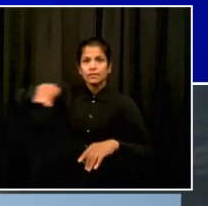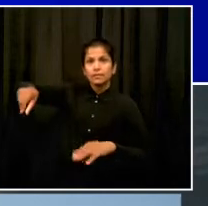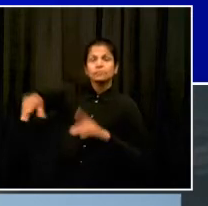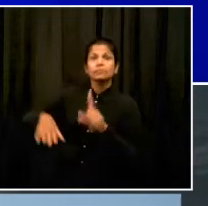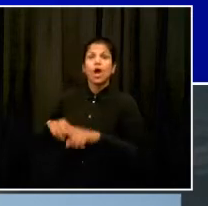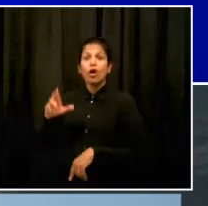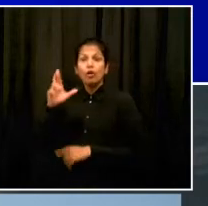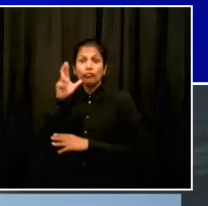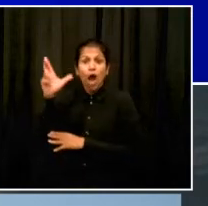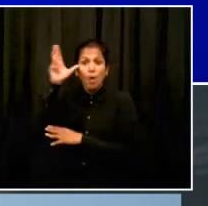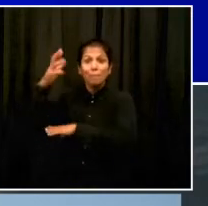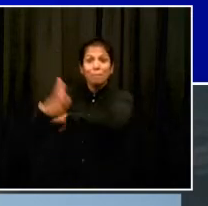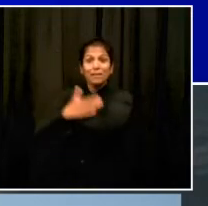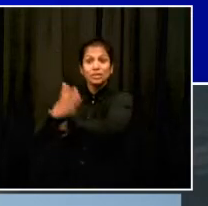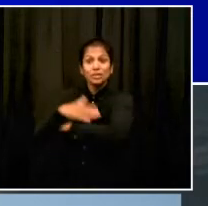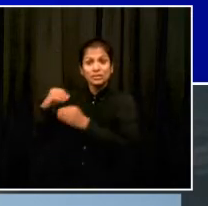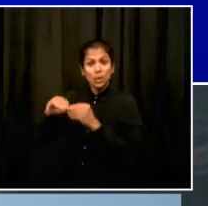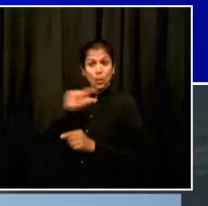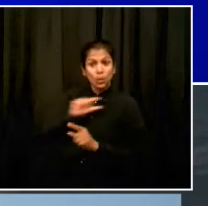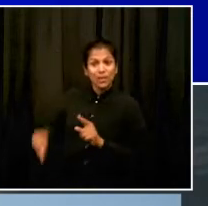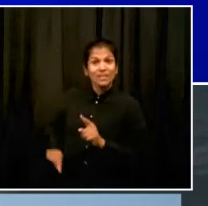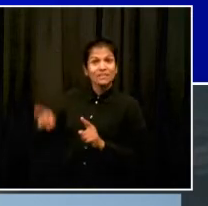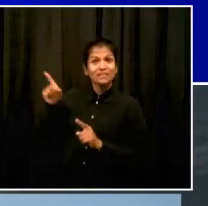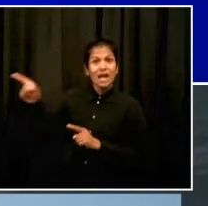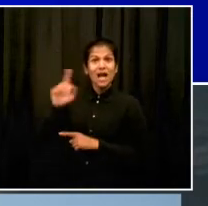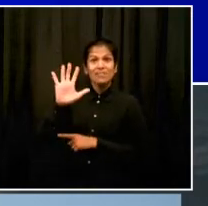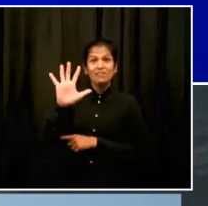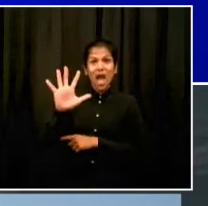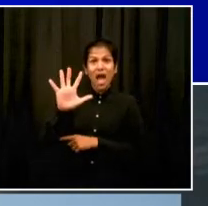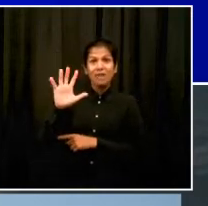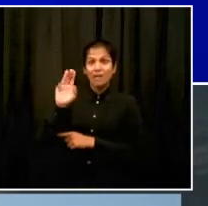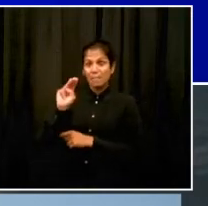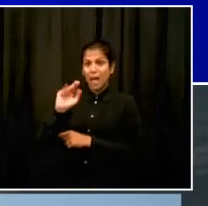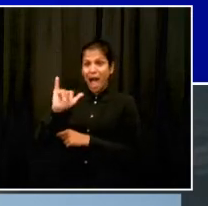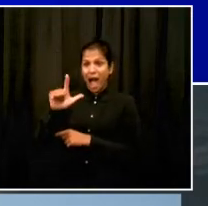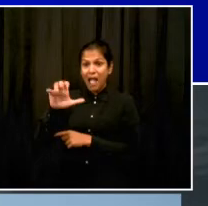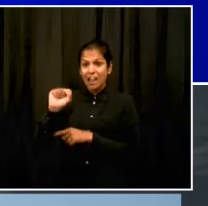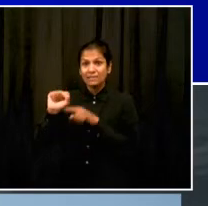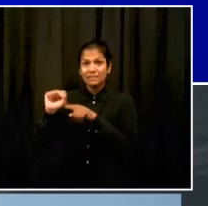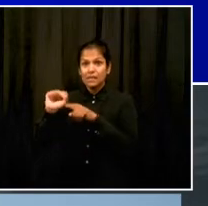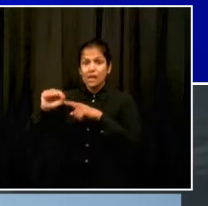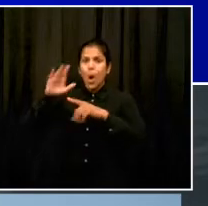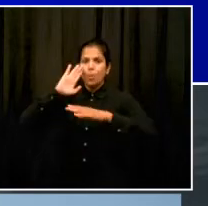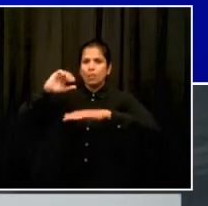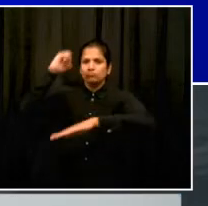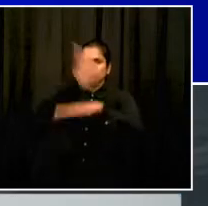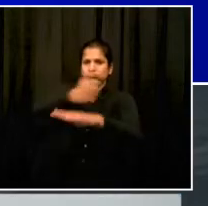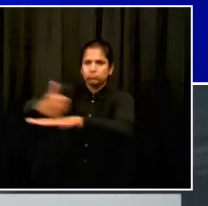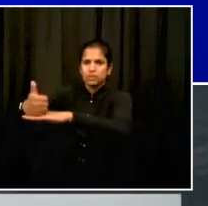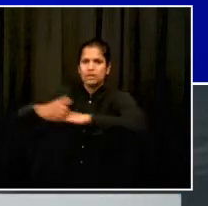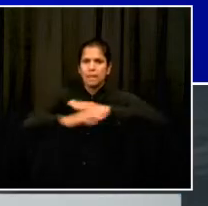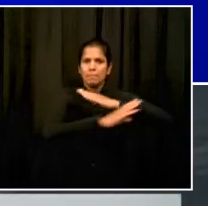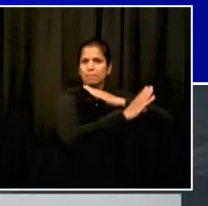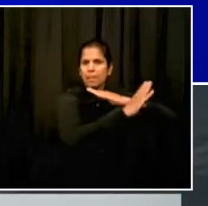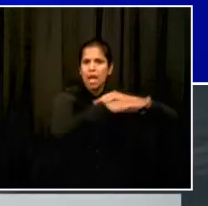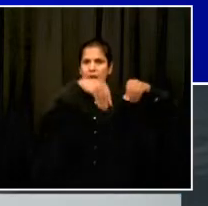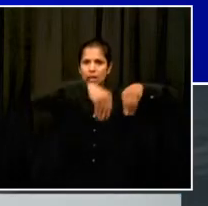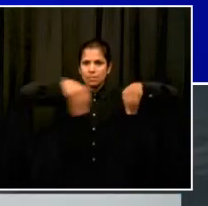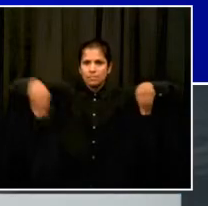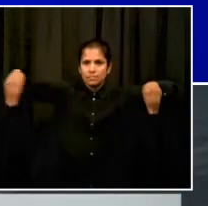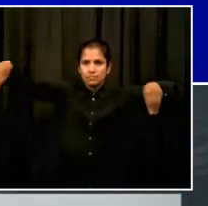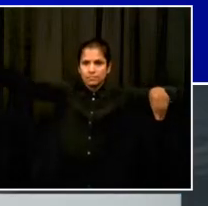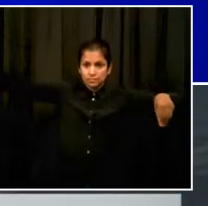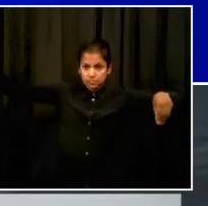several other projects, including restoring protective wetlands in Staten Island and Queens, reconstructing the Rockaway Boardwalk using resilient